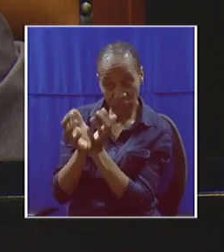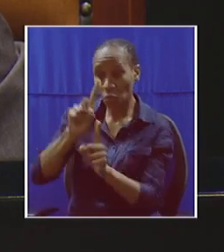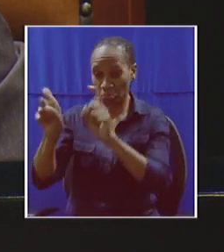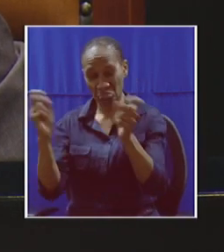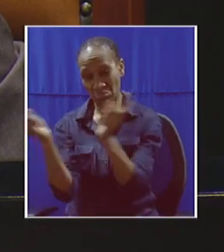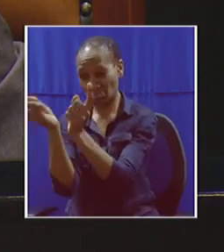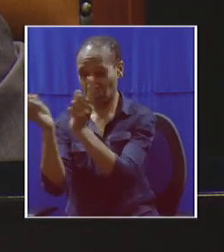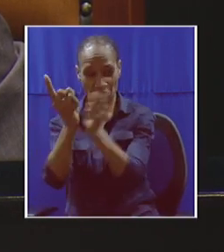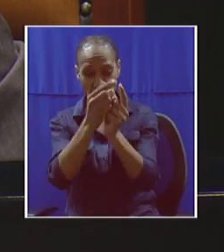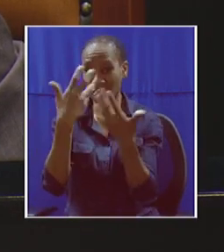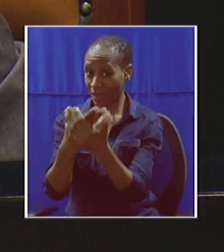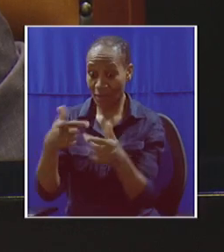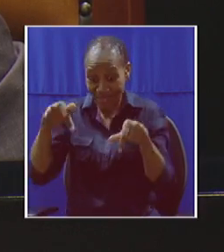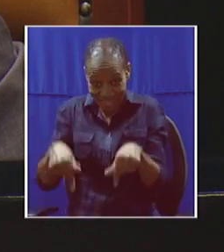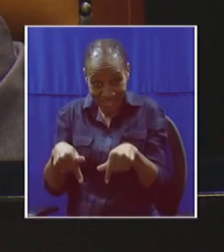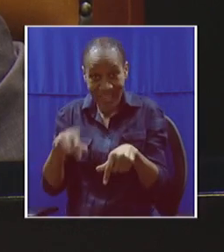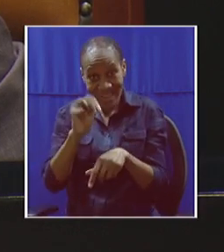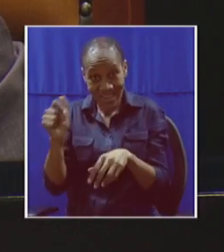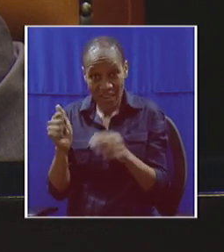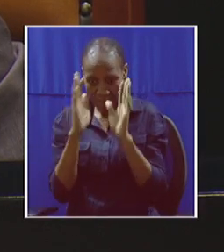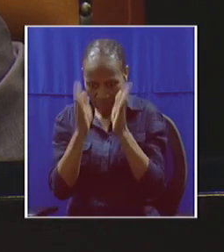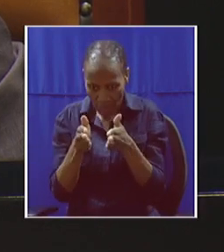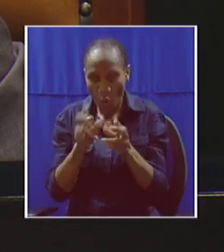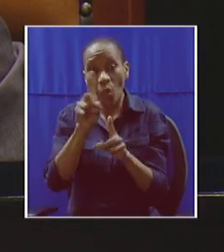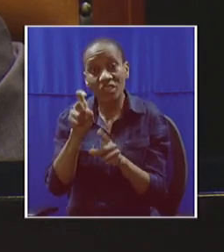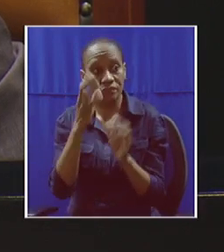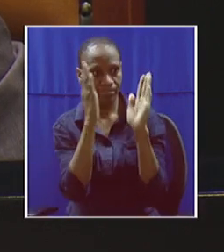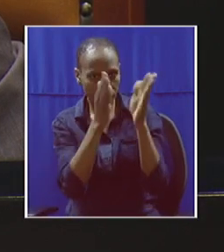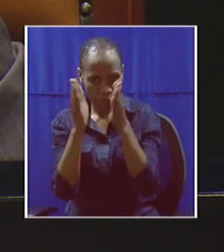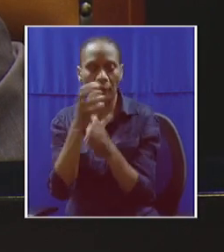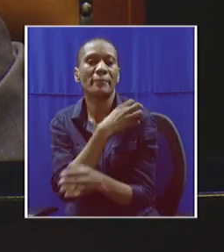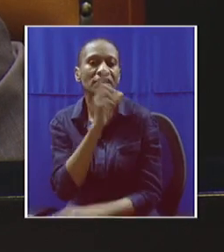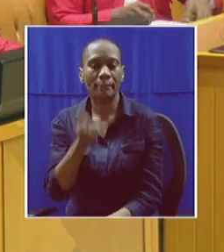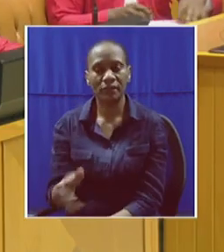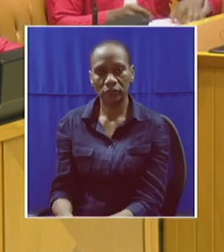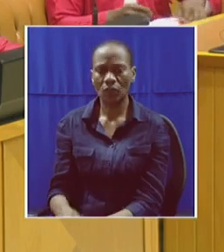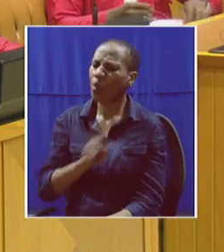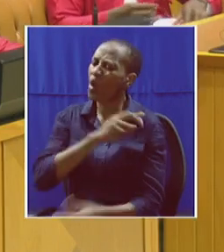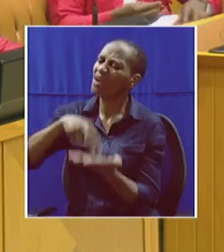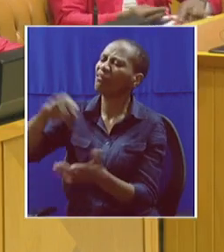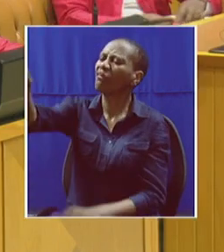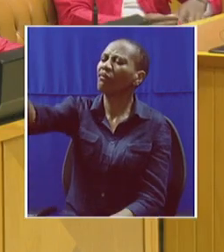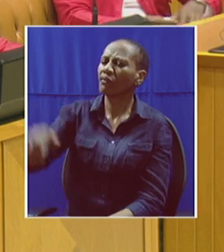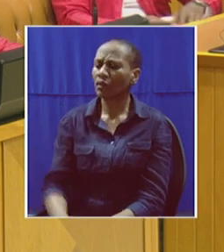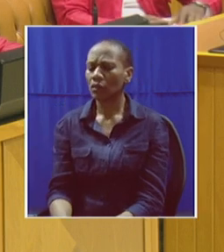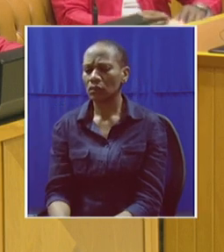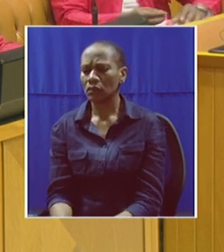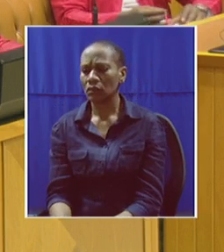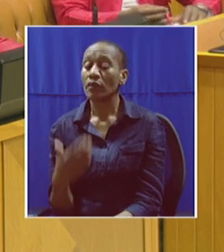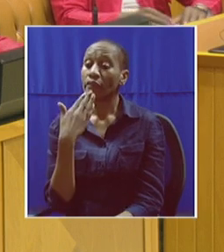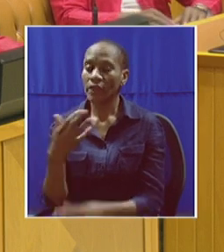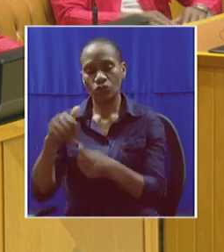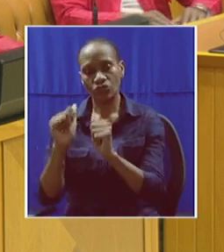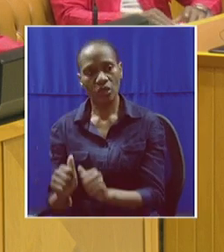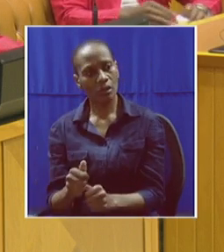question session to the executive why are you Rising honorable member thanks uh Chon can she go outside now and